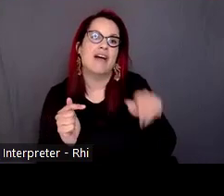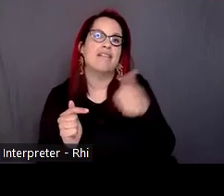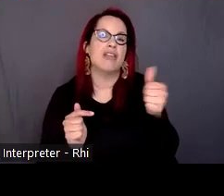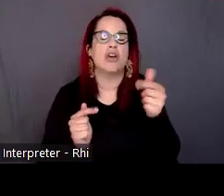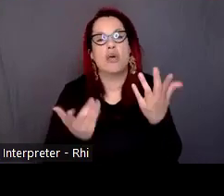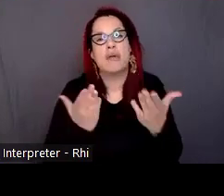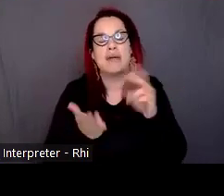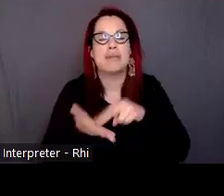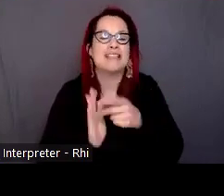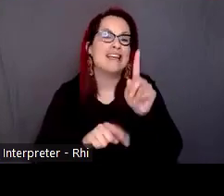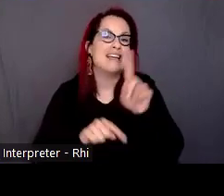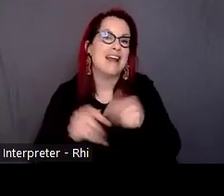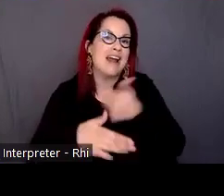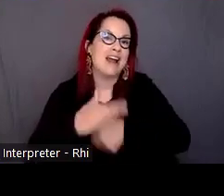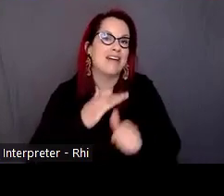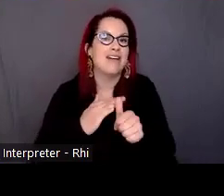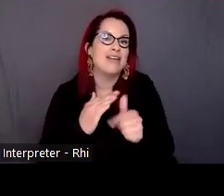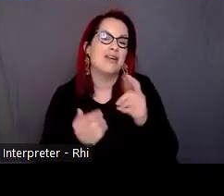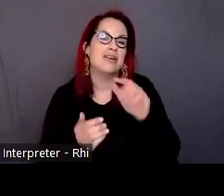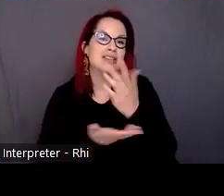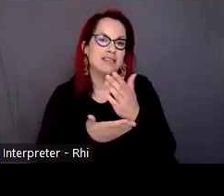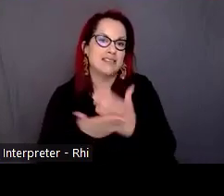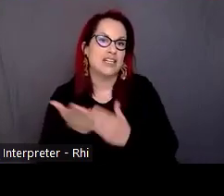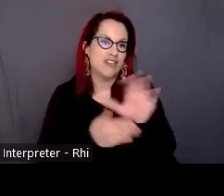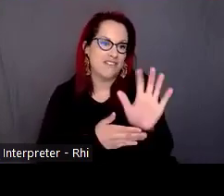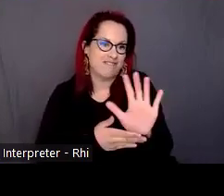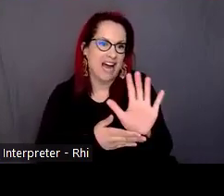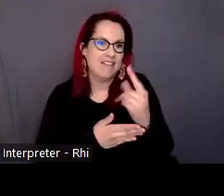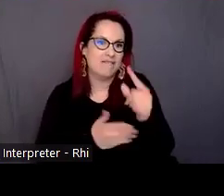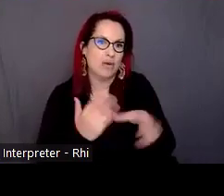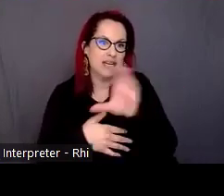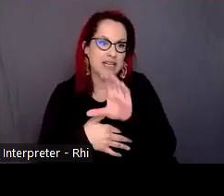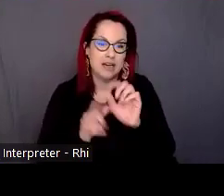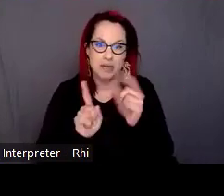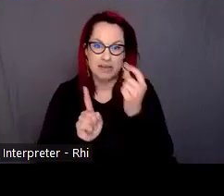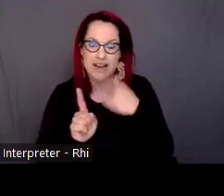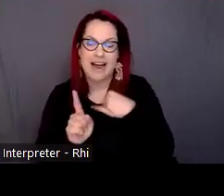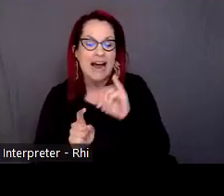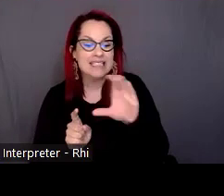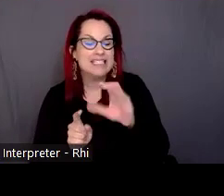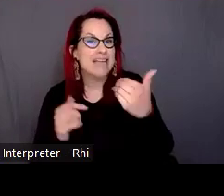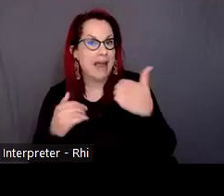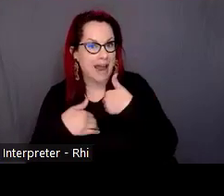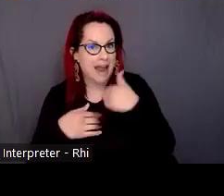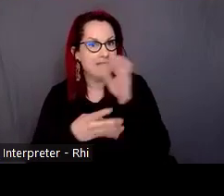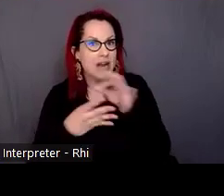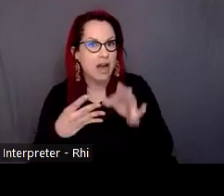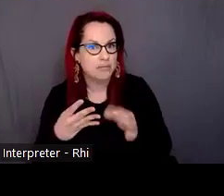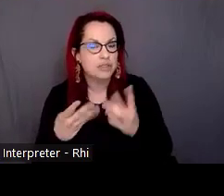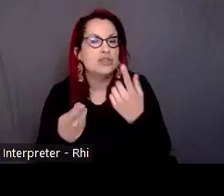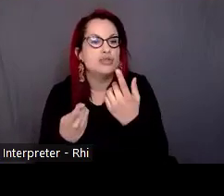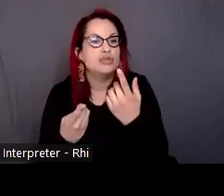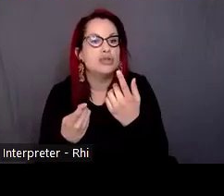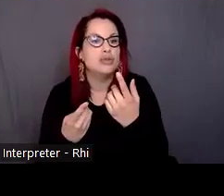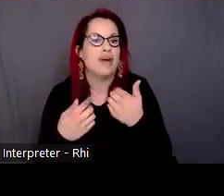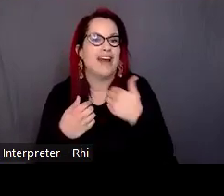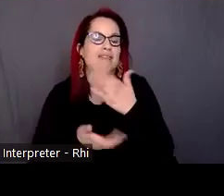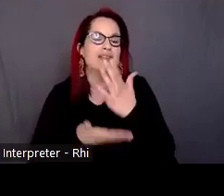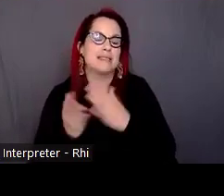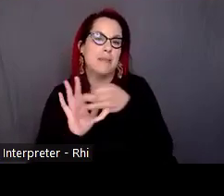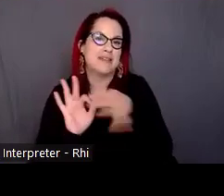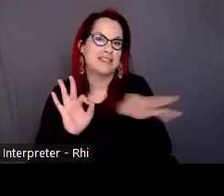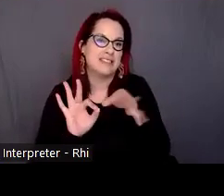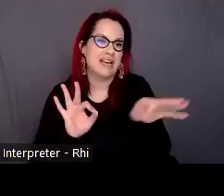under the criteria. So ICs will still have the opportunity to add some text that is under specific to